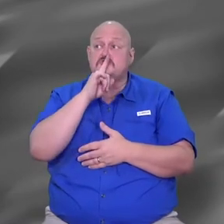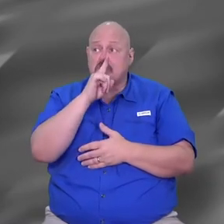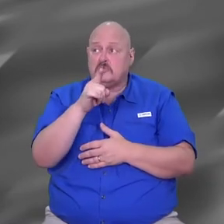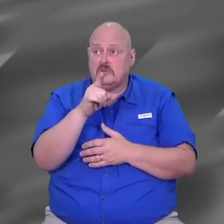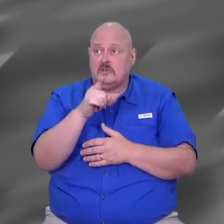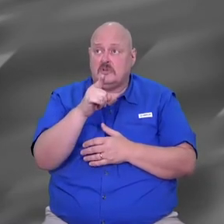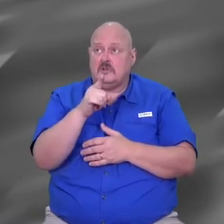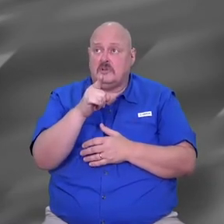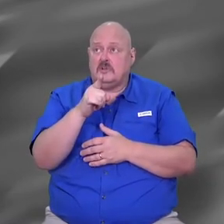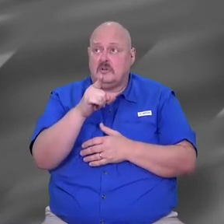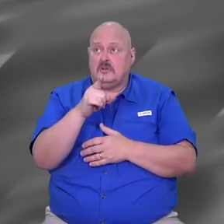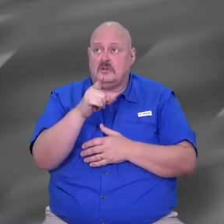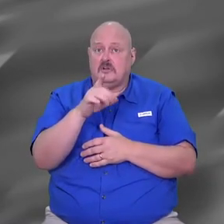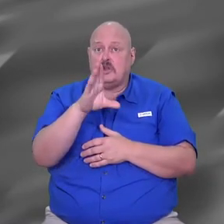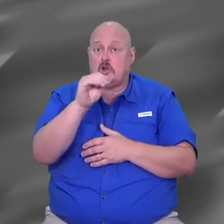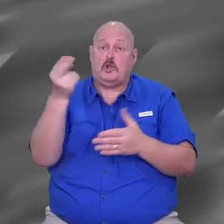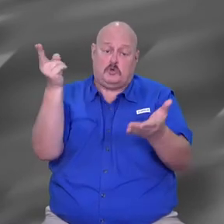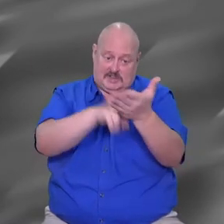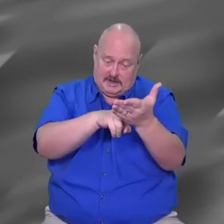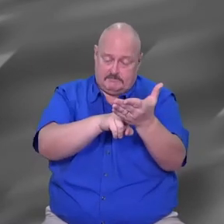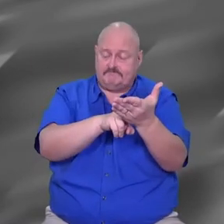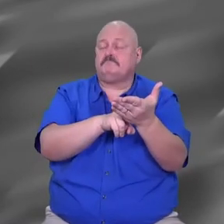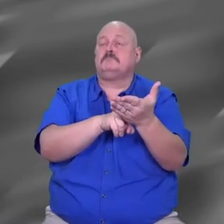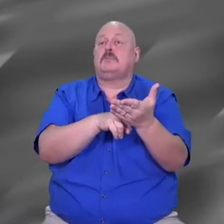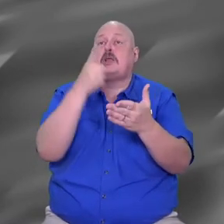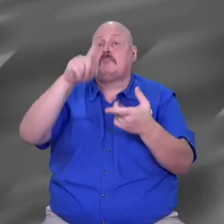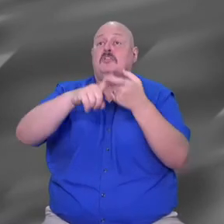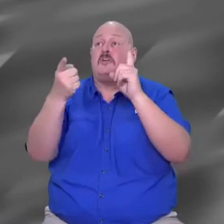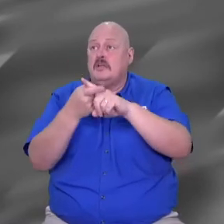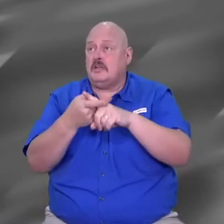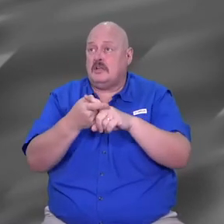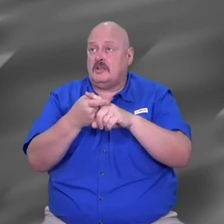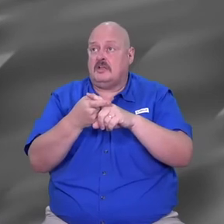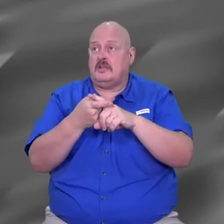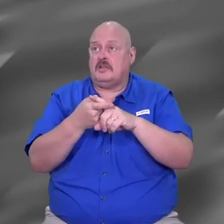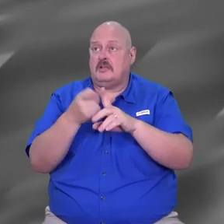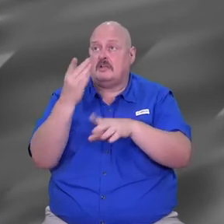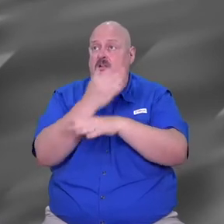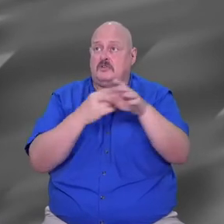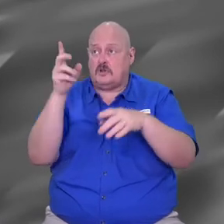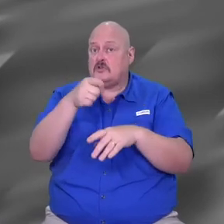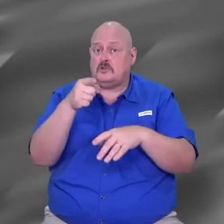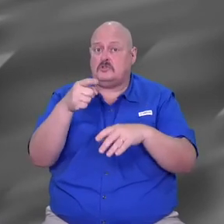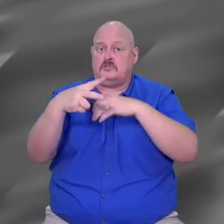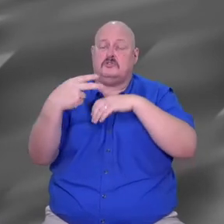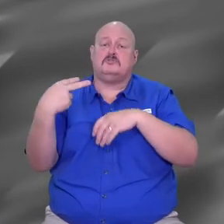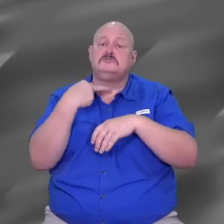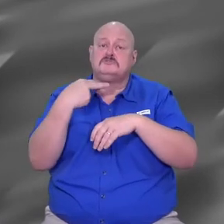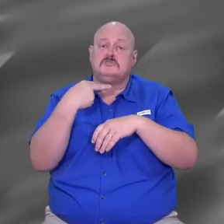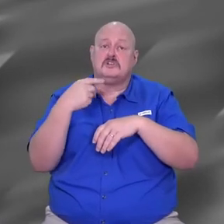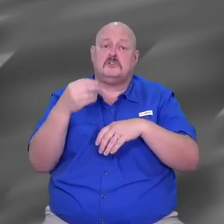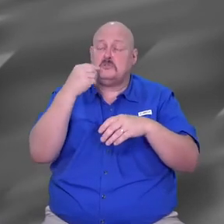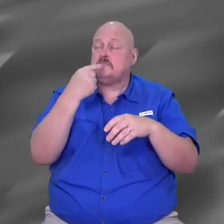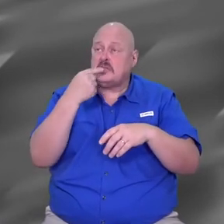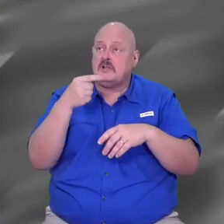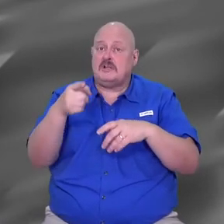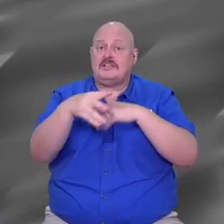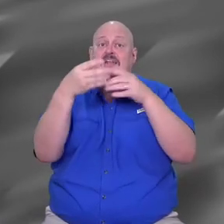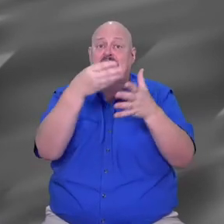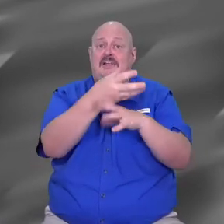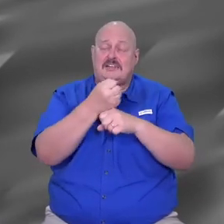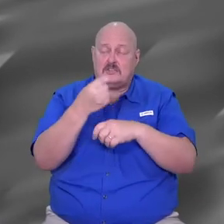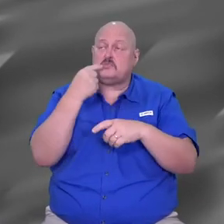or basically that means a cosigner in our language, for thy friend, if thou hast stricken thy hand with a stranger, you are snared with the words of thy mouth, thou art taken with the words